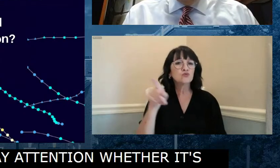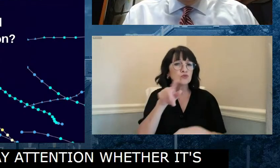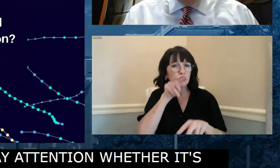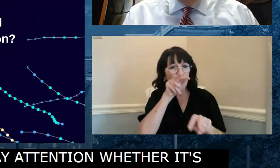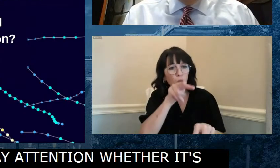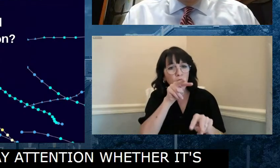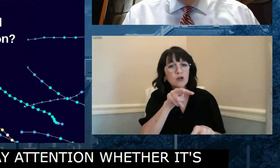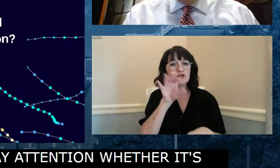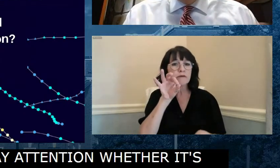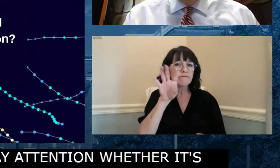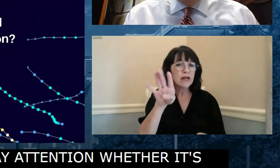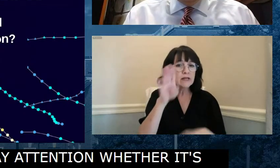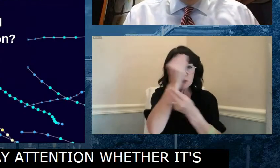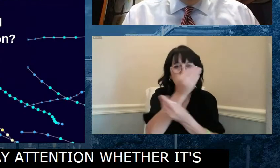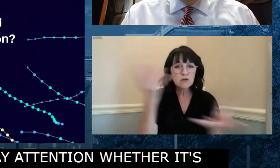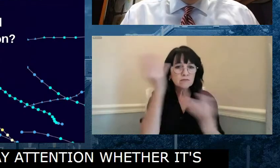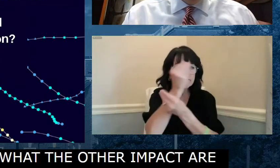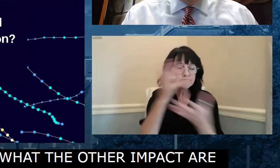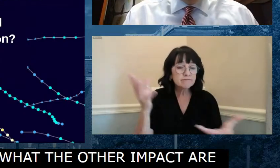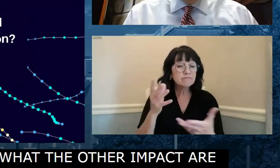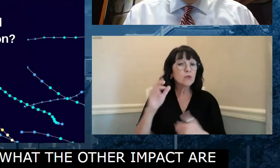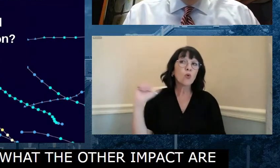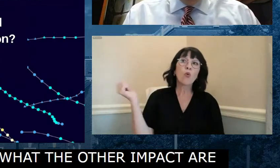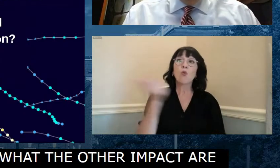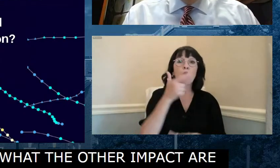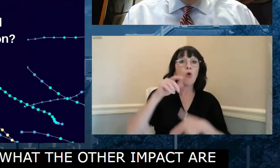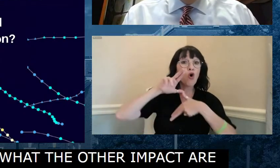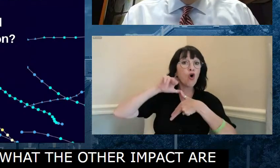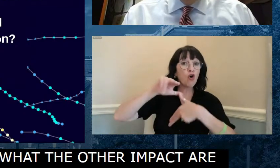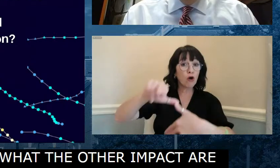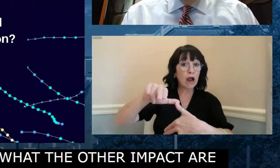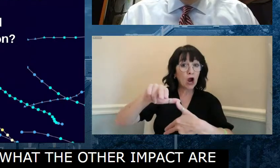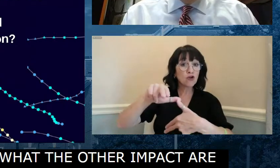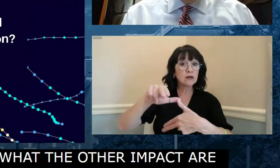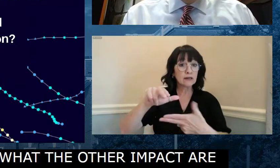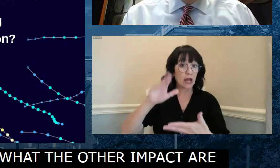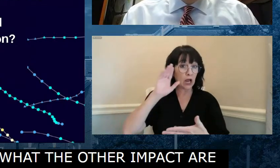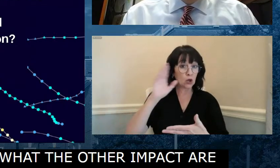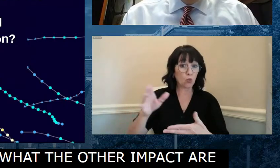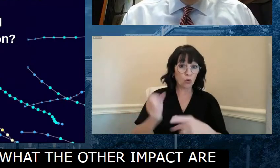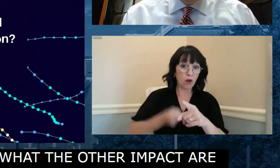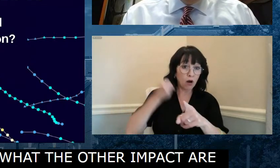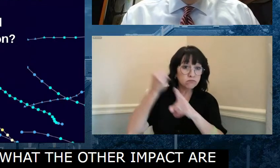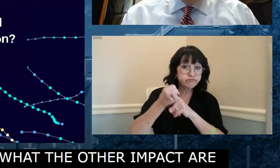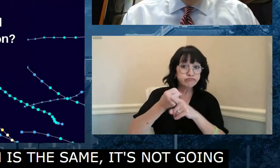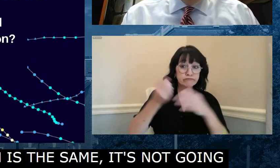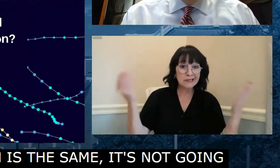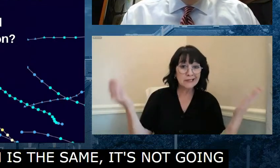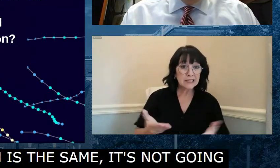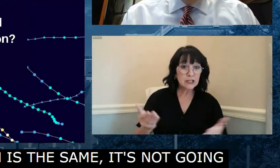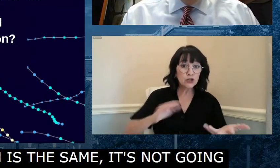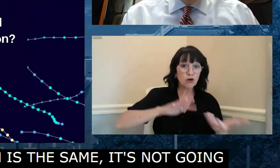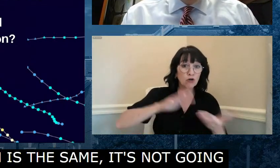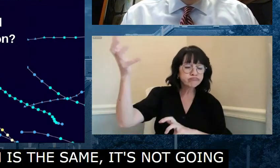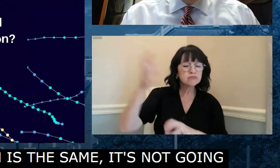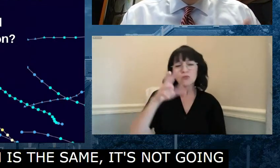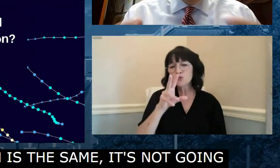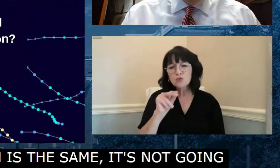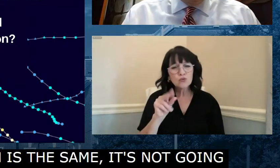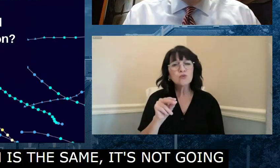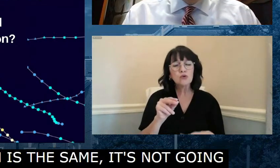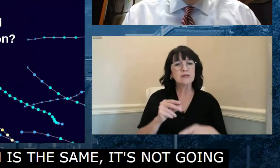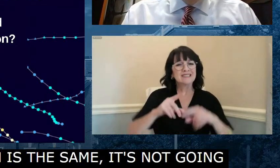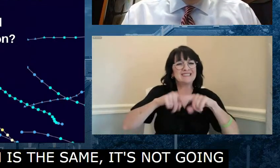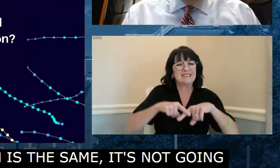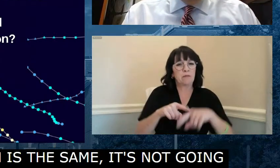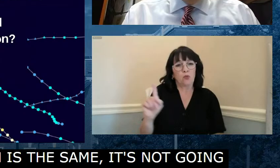every tropical storm is the same. Not every hurricane is the same. It's not going to impact us all the same. So we want to make sure people stay informed. They know when they need to